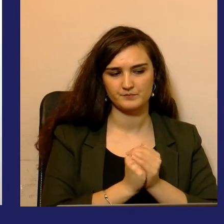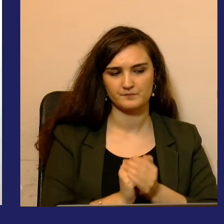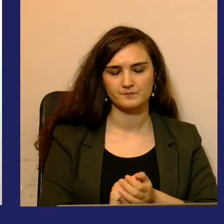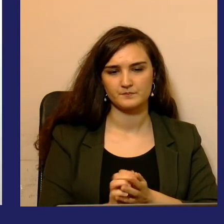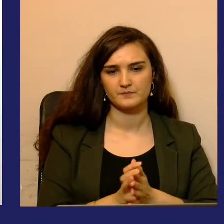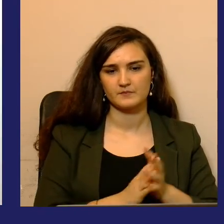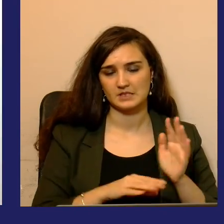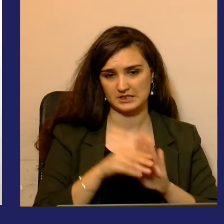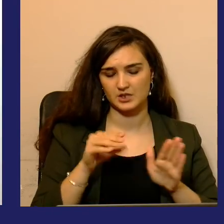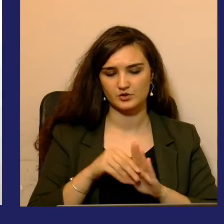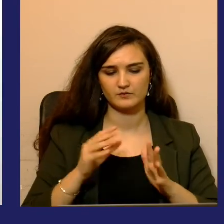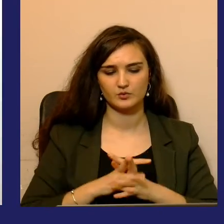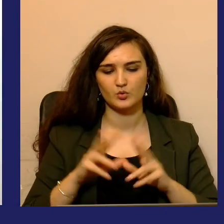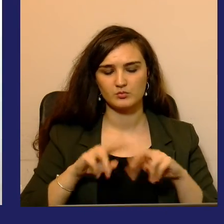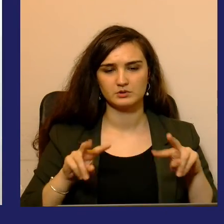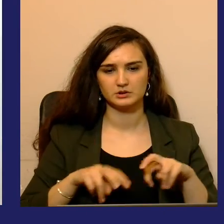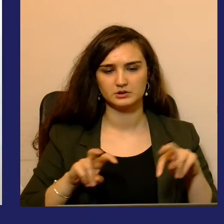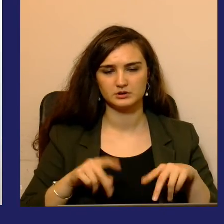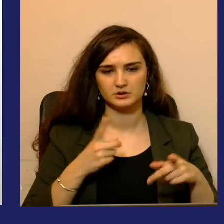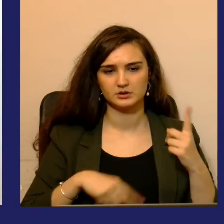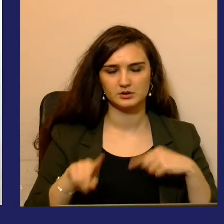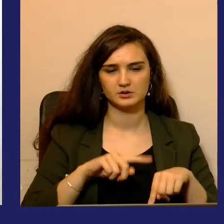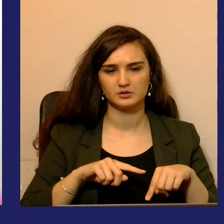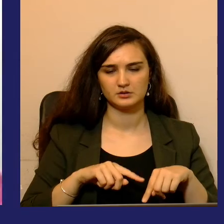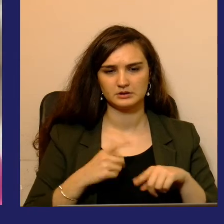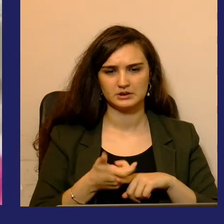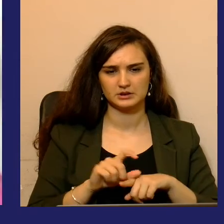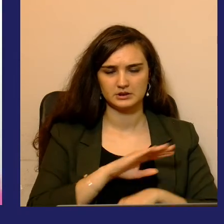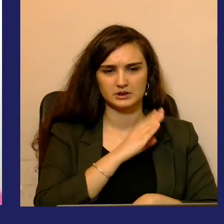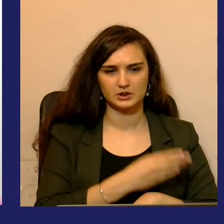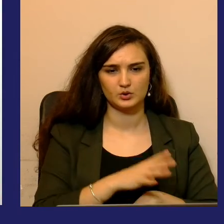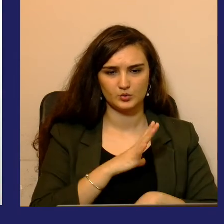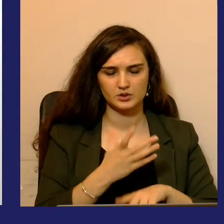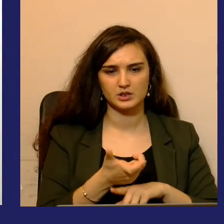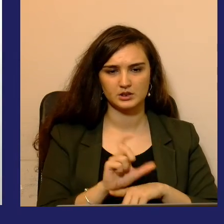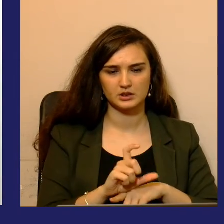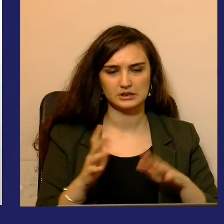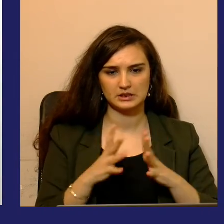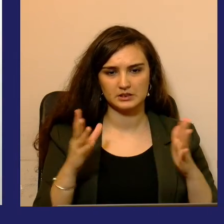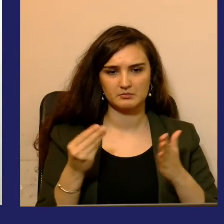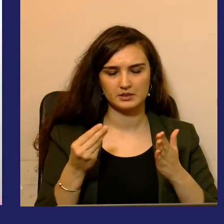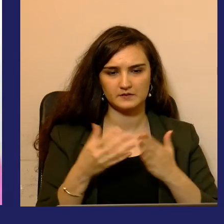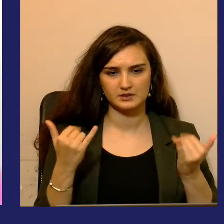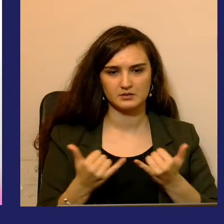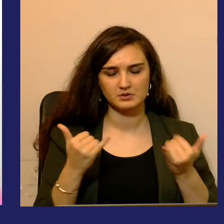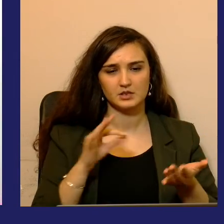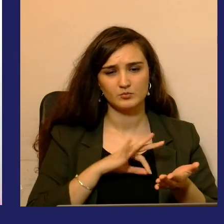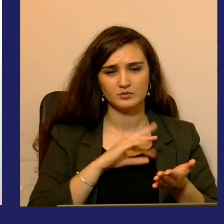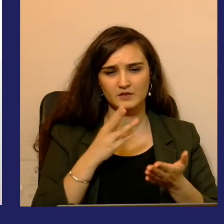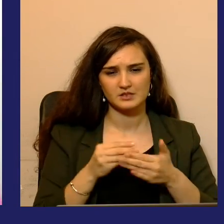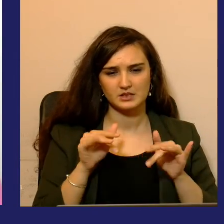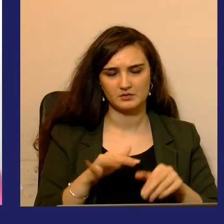the electoral authority in both of its manifestations was very strong, extremely well respected, and did its job. You see these